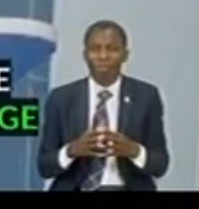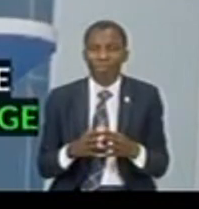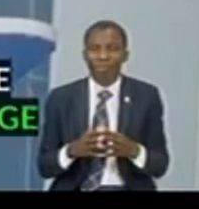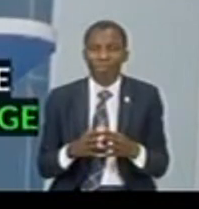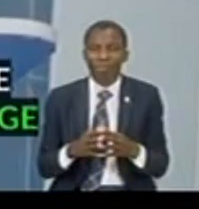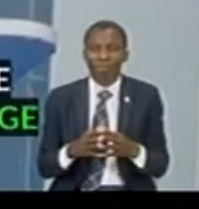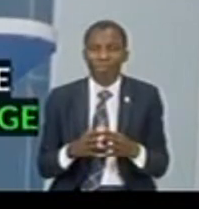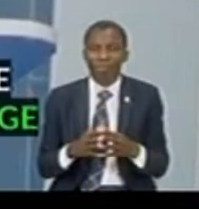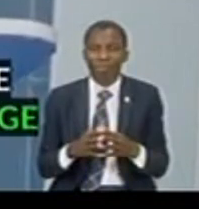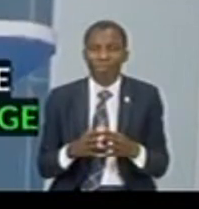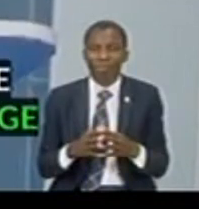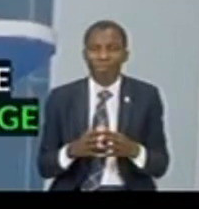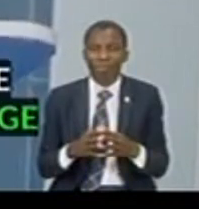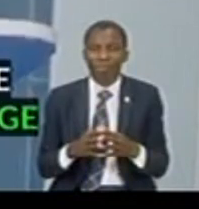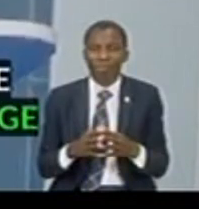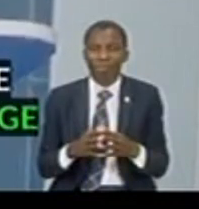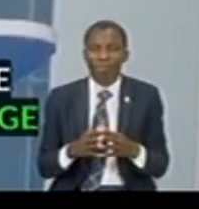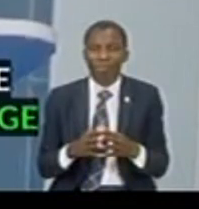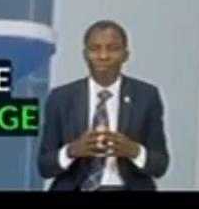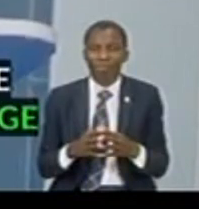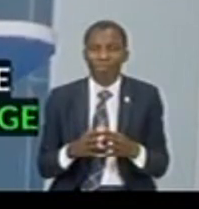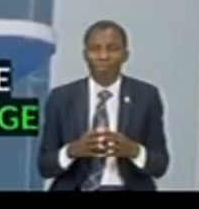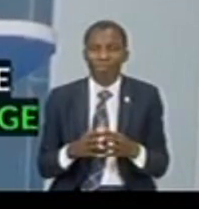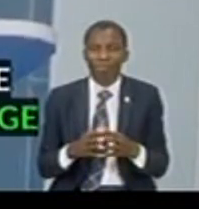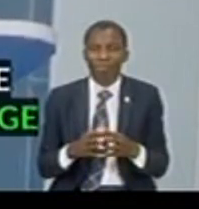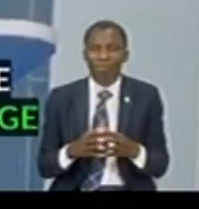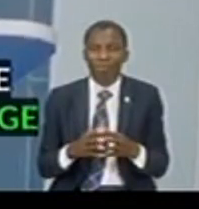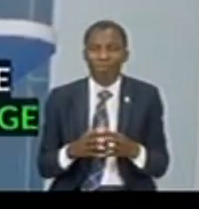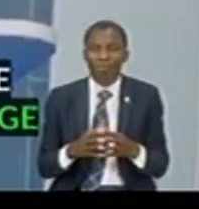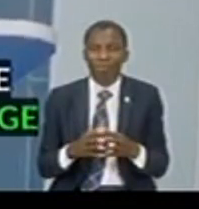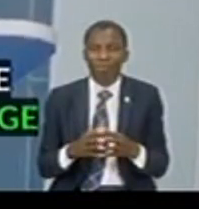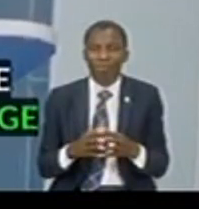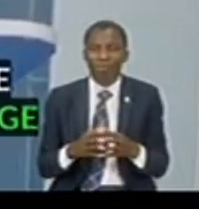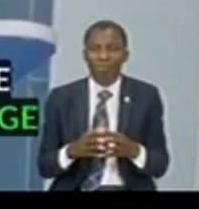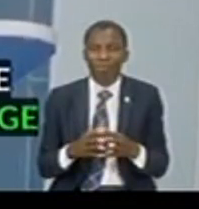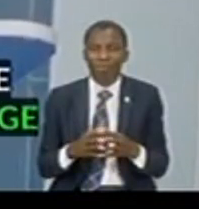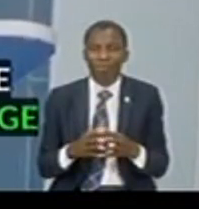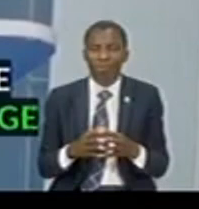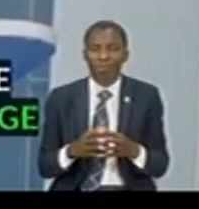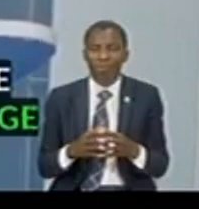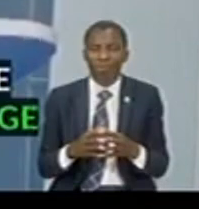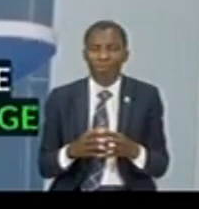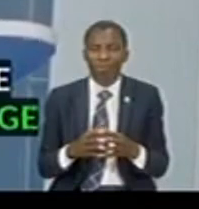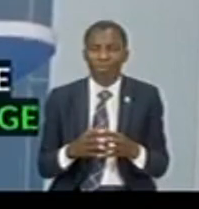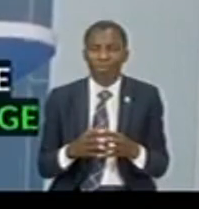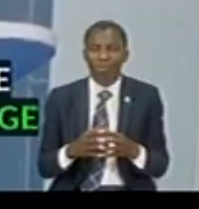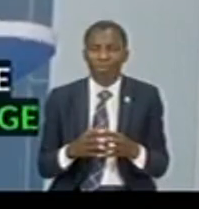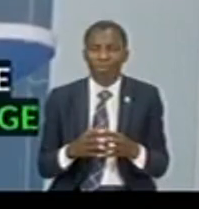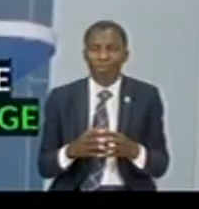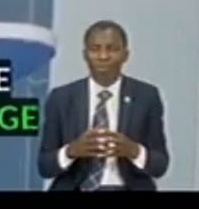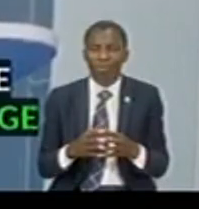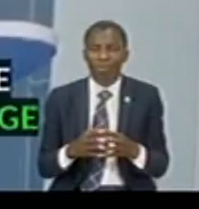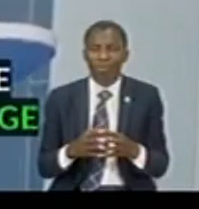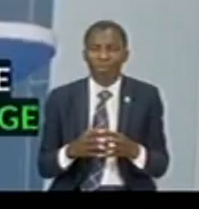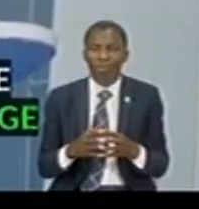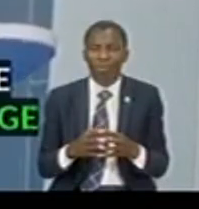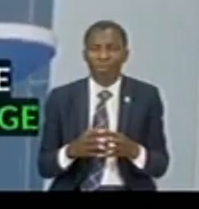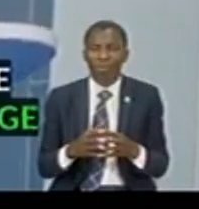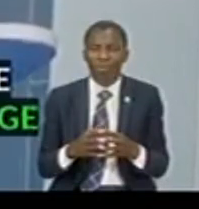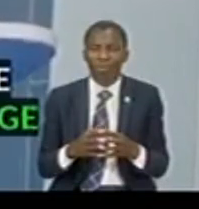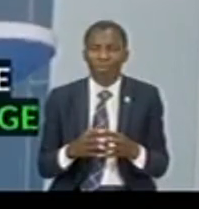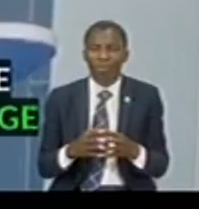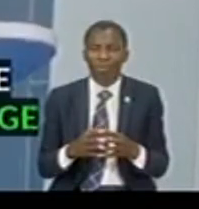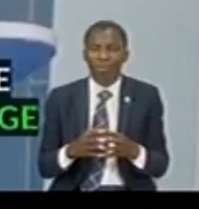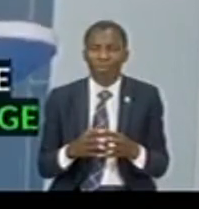up Jesus ever. Jesus only will we see. Jesus only is our Savior. All our